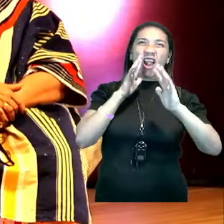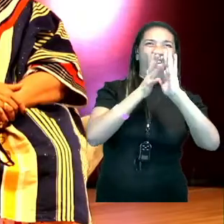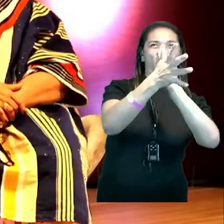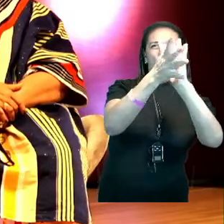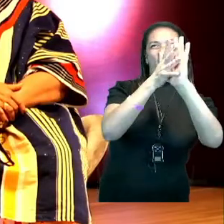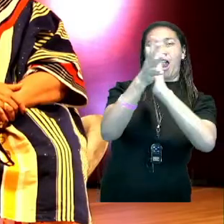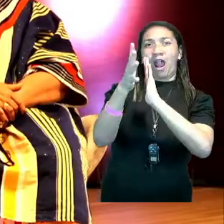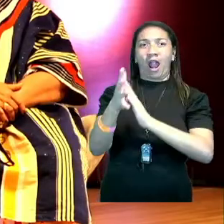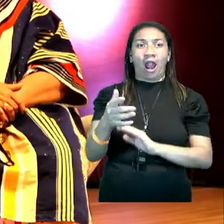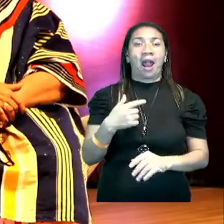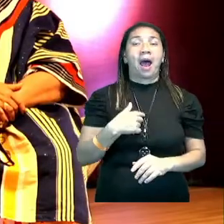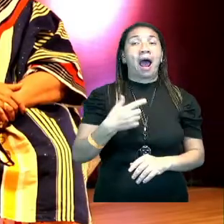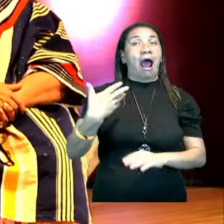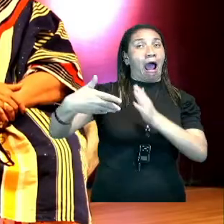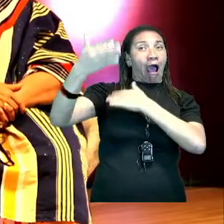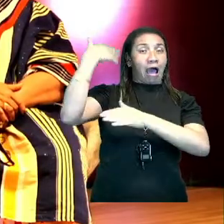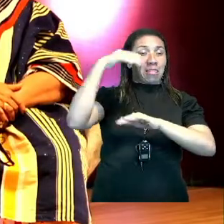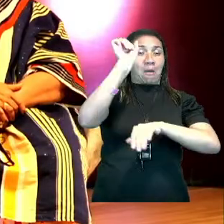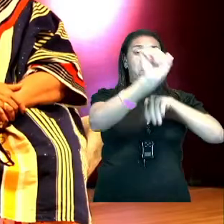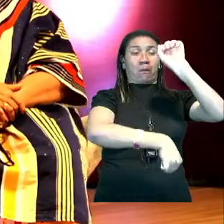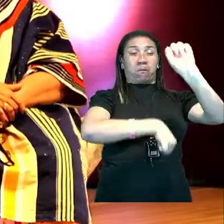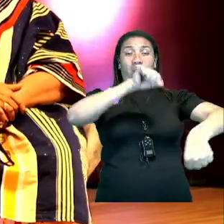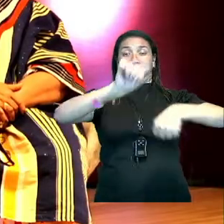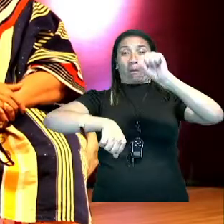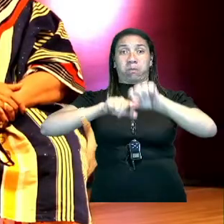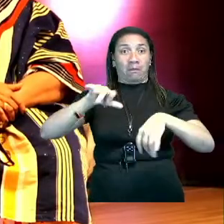no ones in this country.